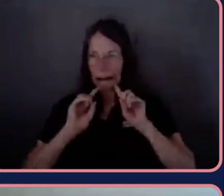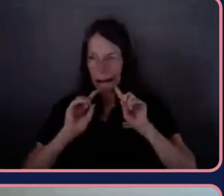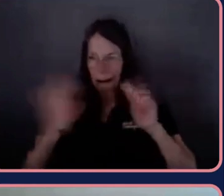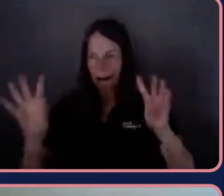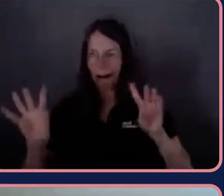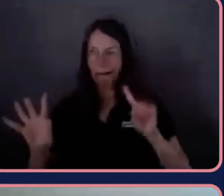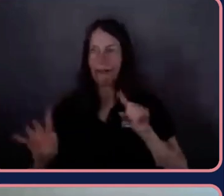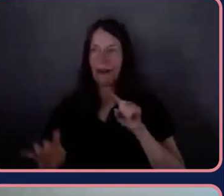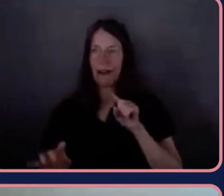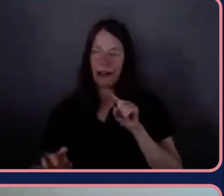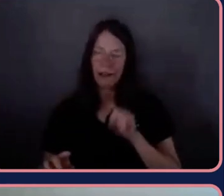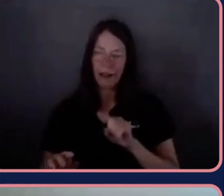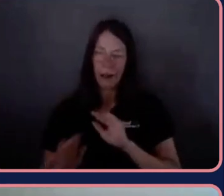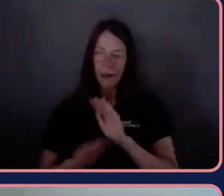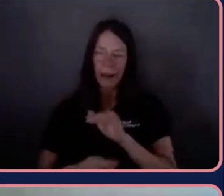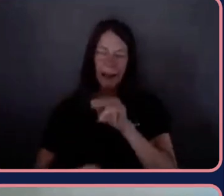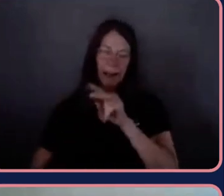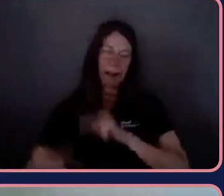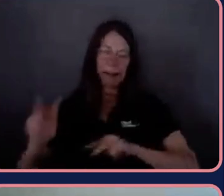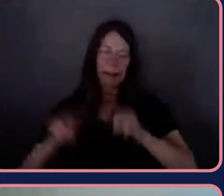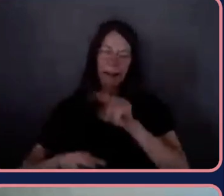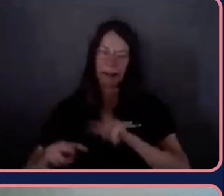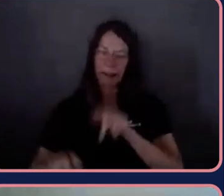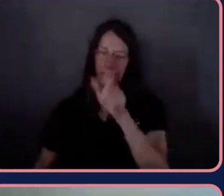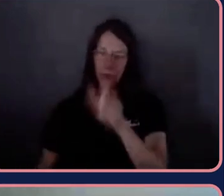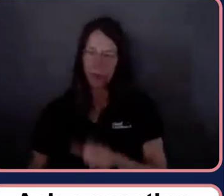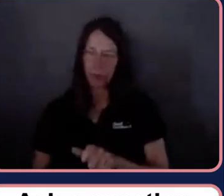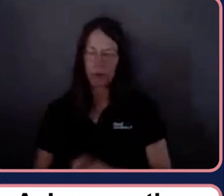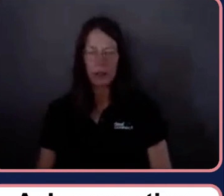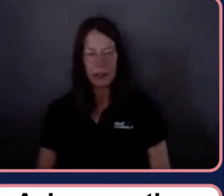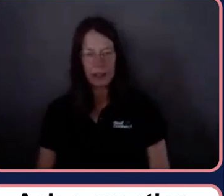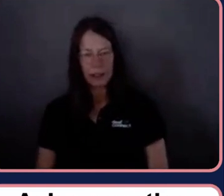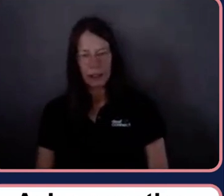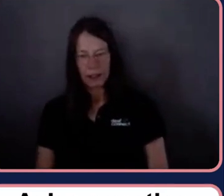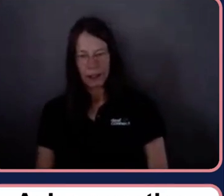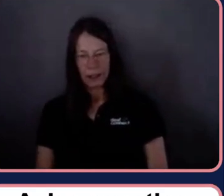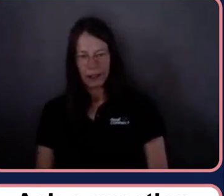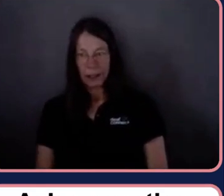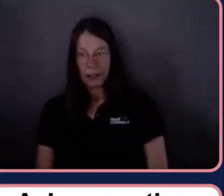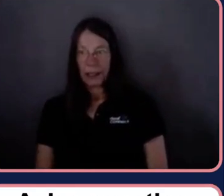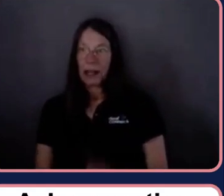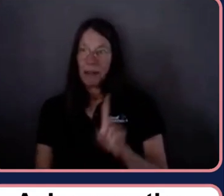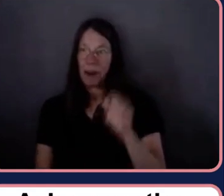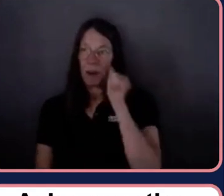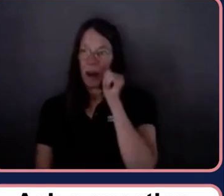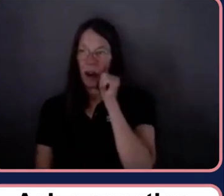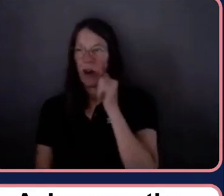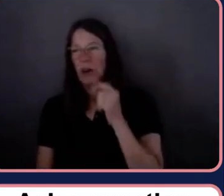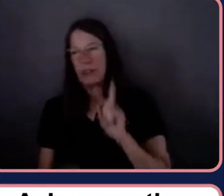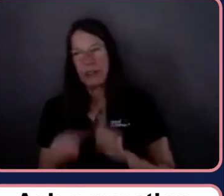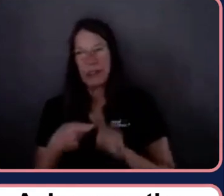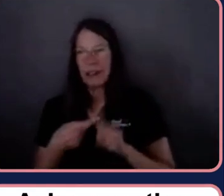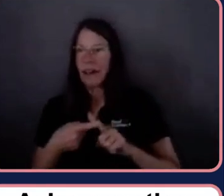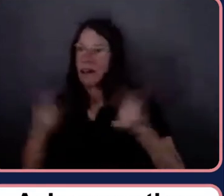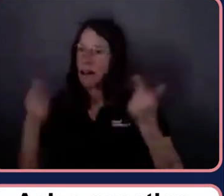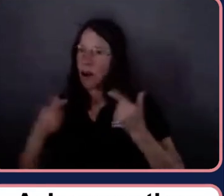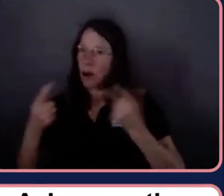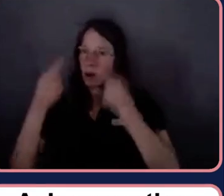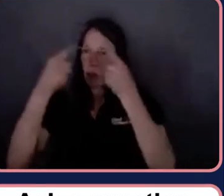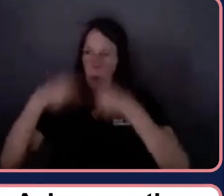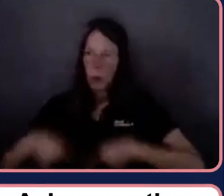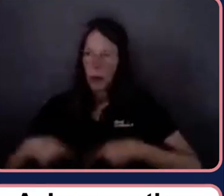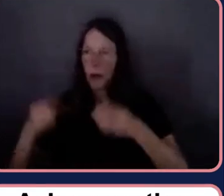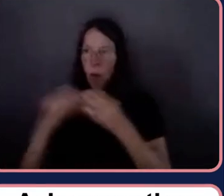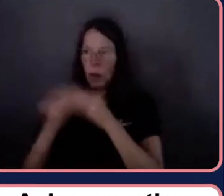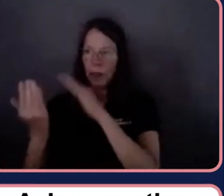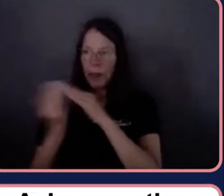of assessors. As we know, the key theme moving forward is there's still a lot of work to be done with the community in order to bring these